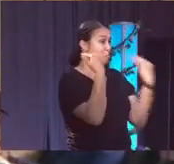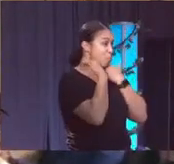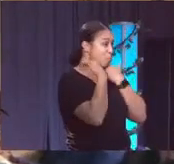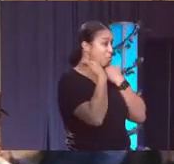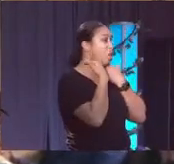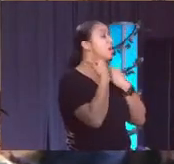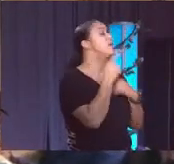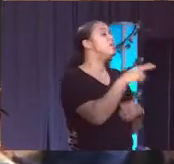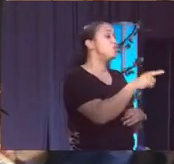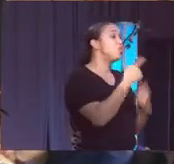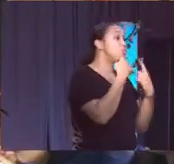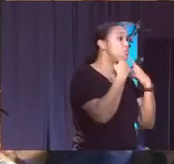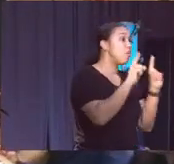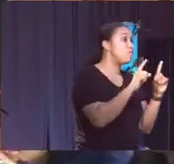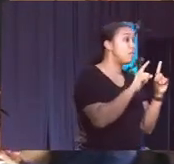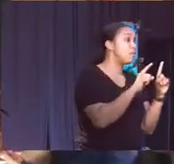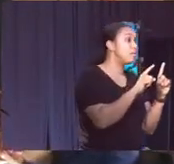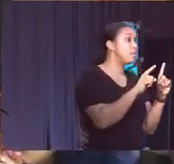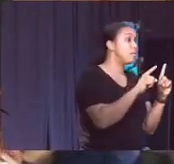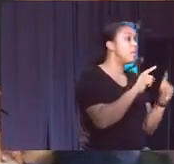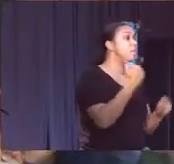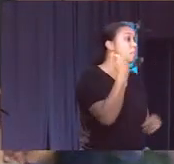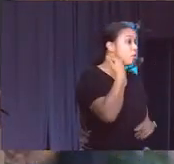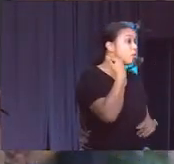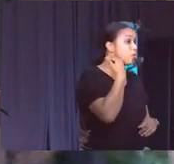You're thriving broke on your way to better.